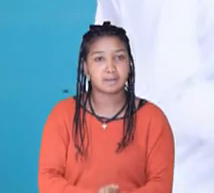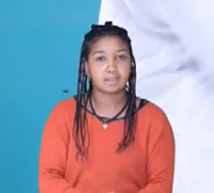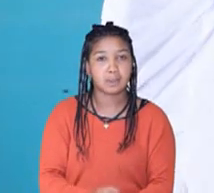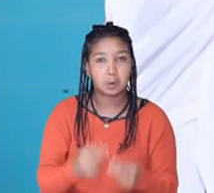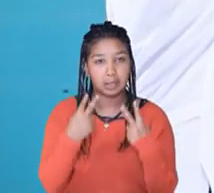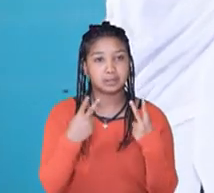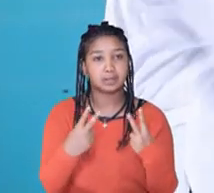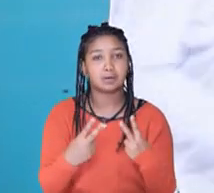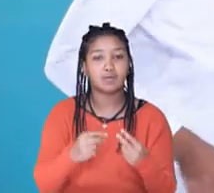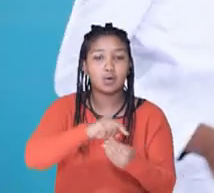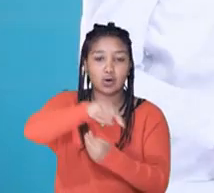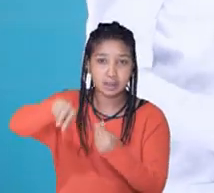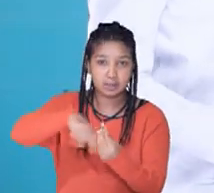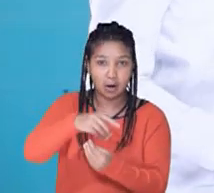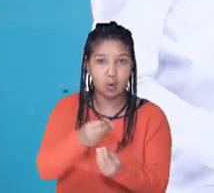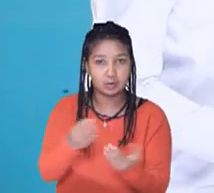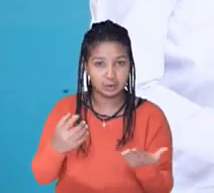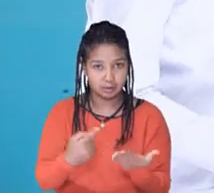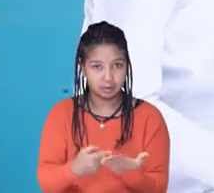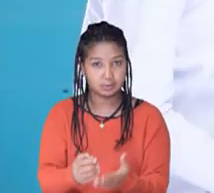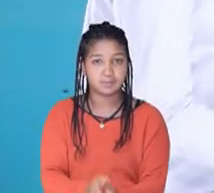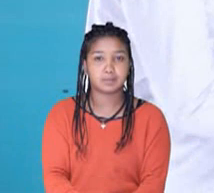So let's see for rotational objects here.